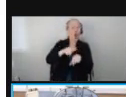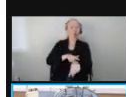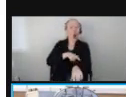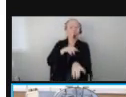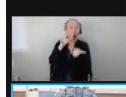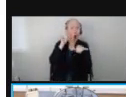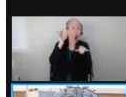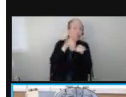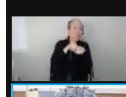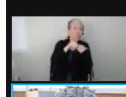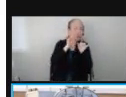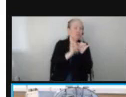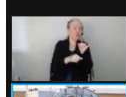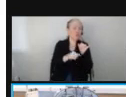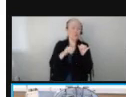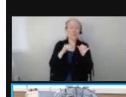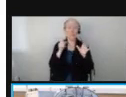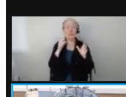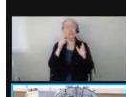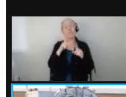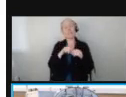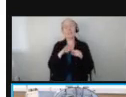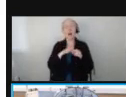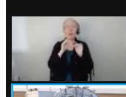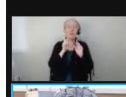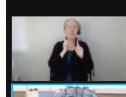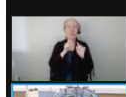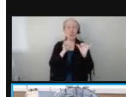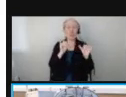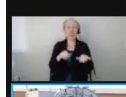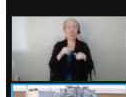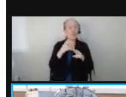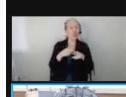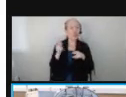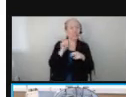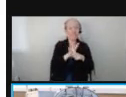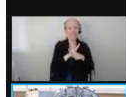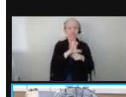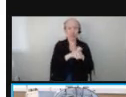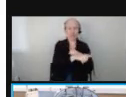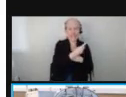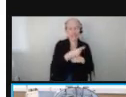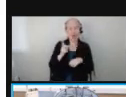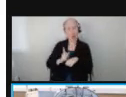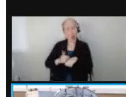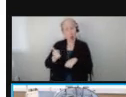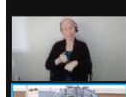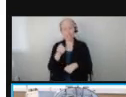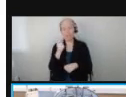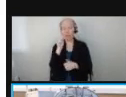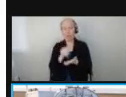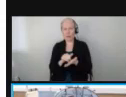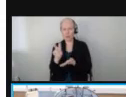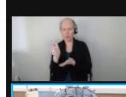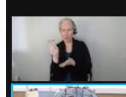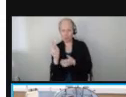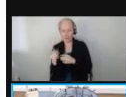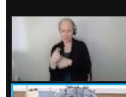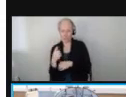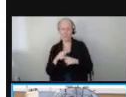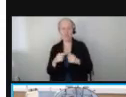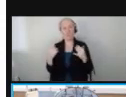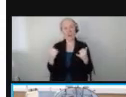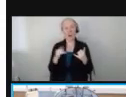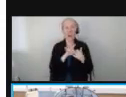depending on mission architectures, the shortest one I've seen is like 700 days, the longest one's like 1,200, but right now we're in this 800 to 960